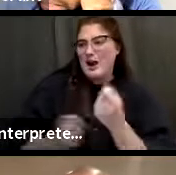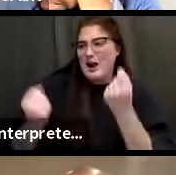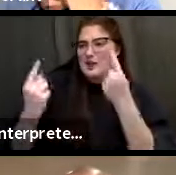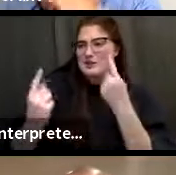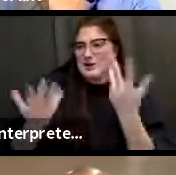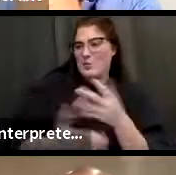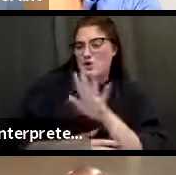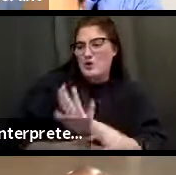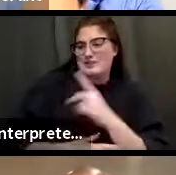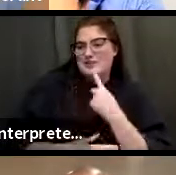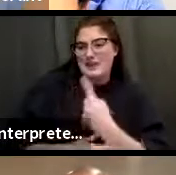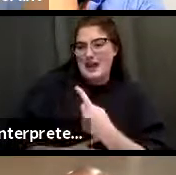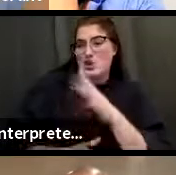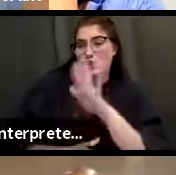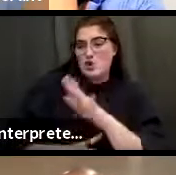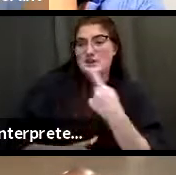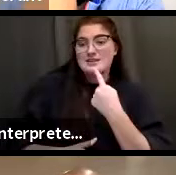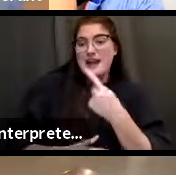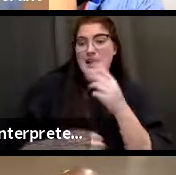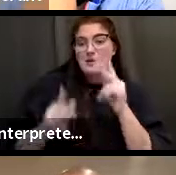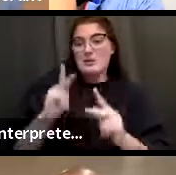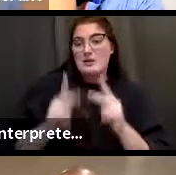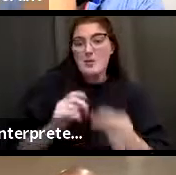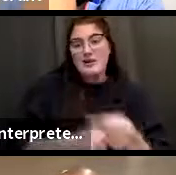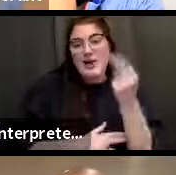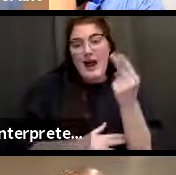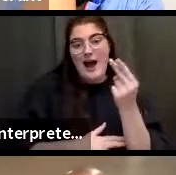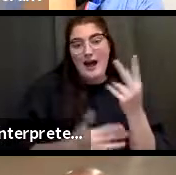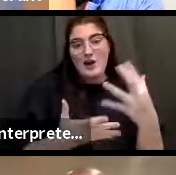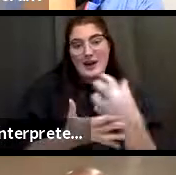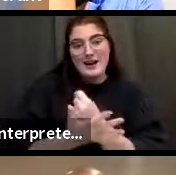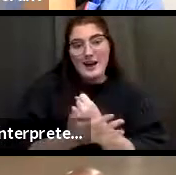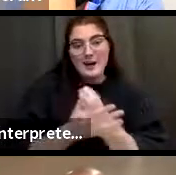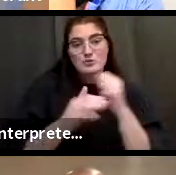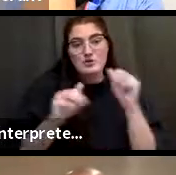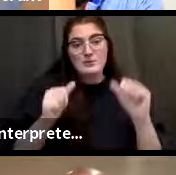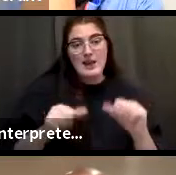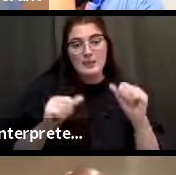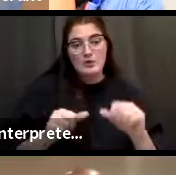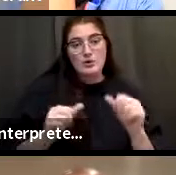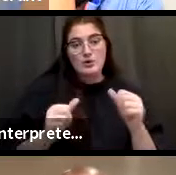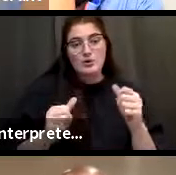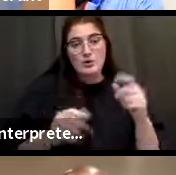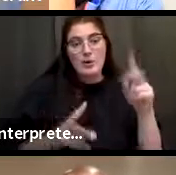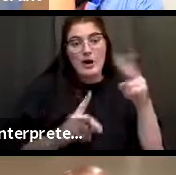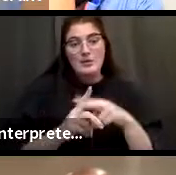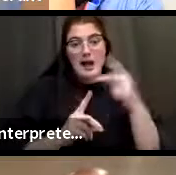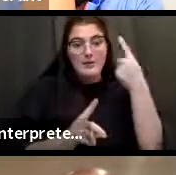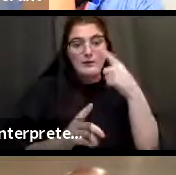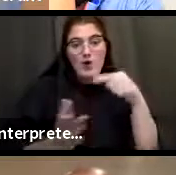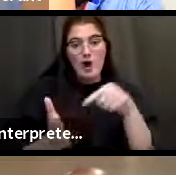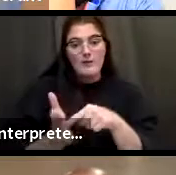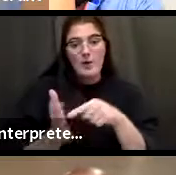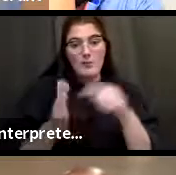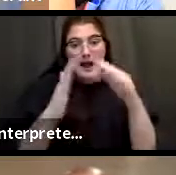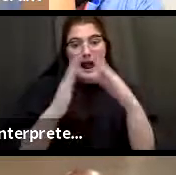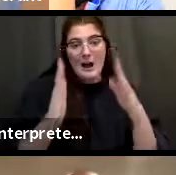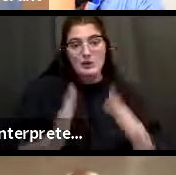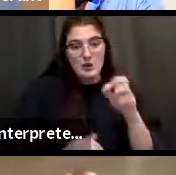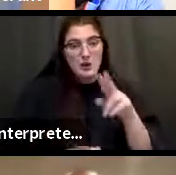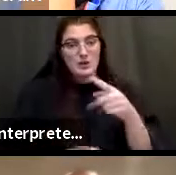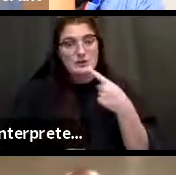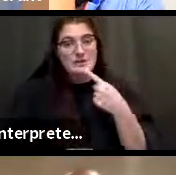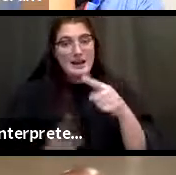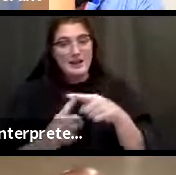You're saying that people with higher incomes should be able to apply for affordable housing, or are you saying the opposite?